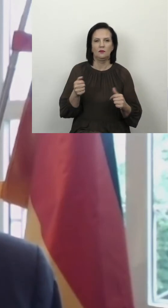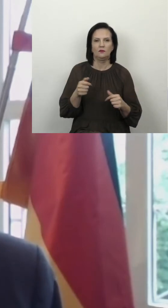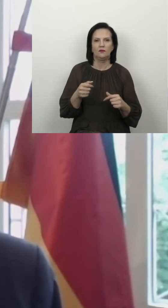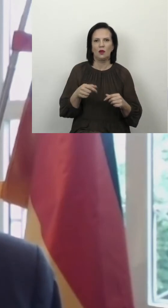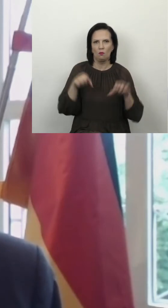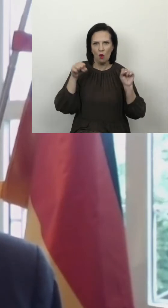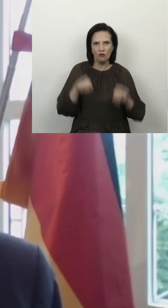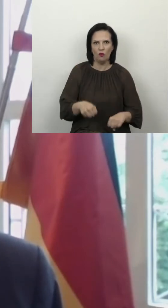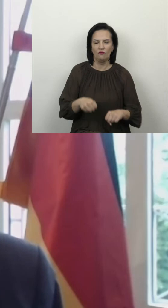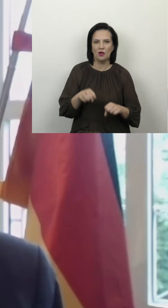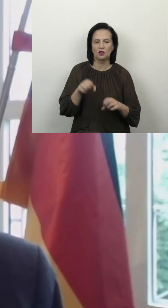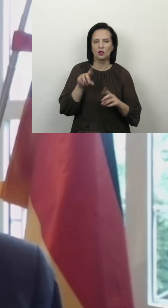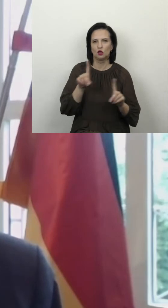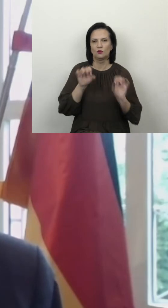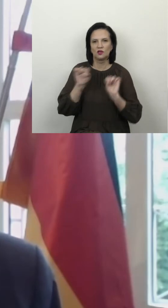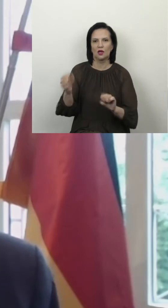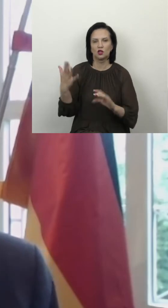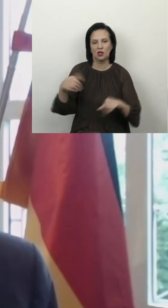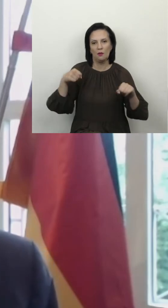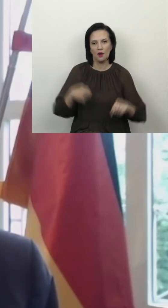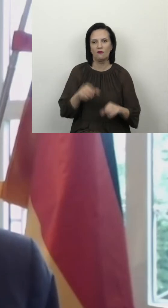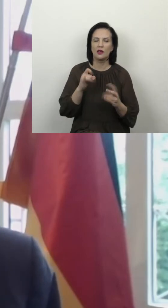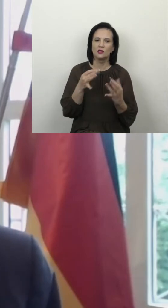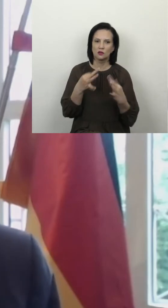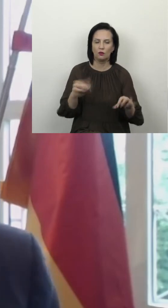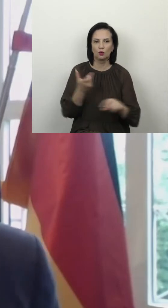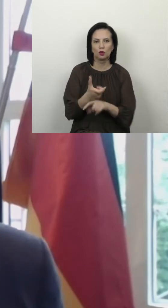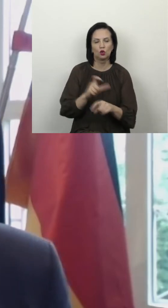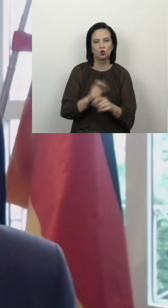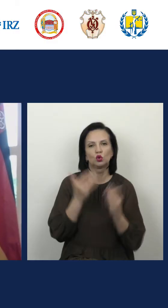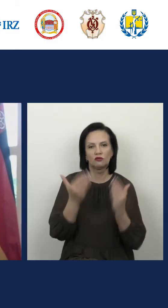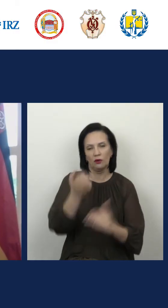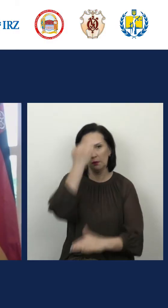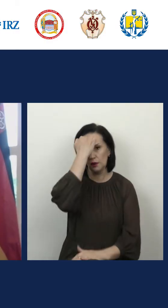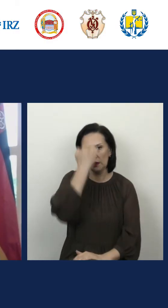the best. Thank you very much.